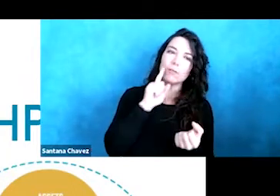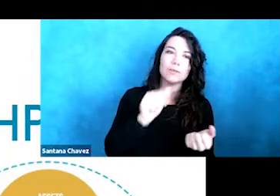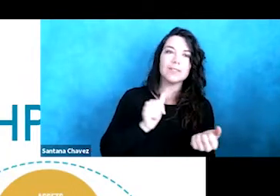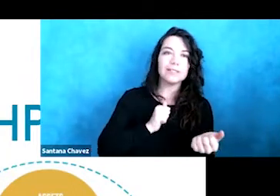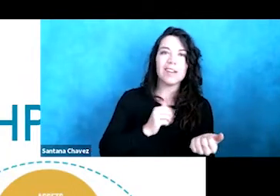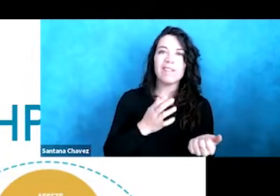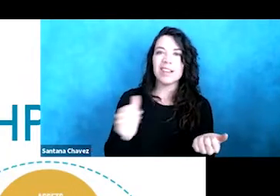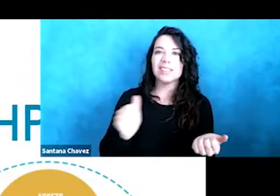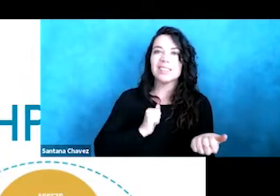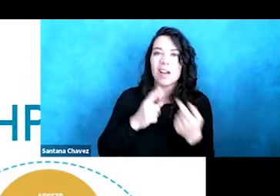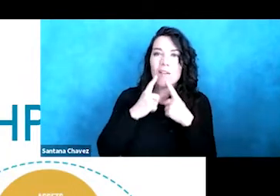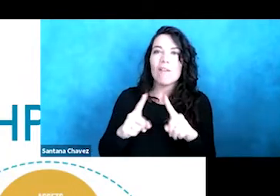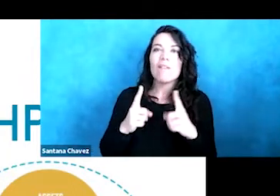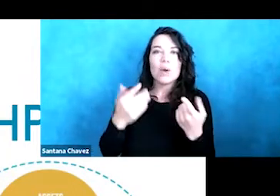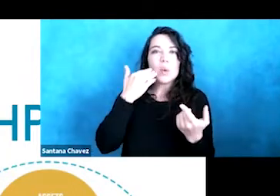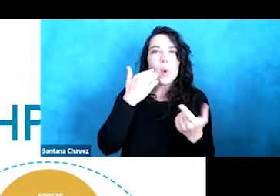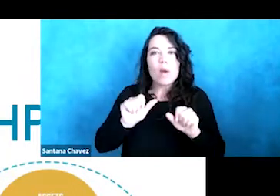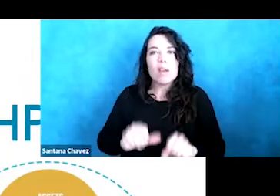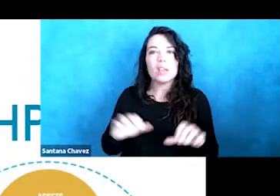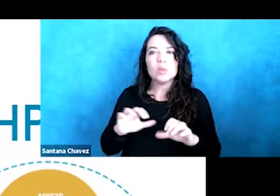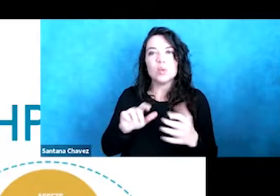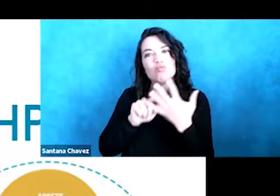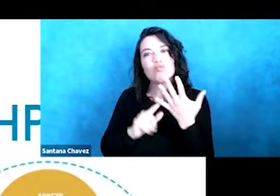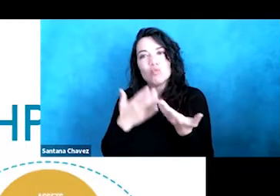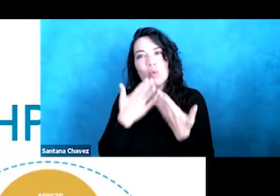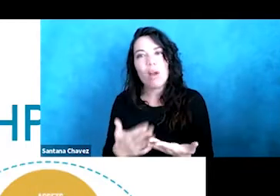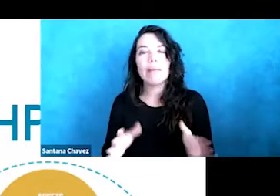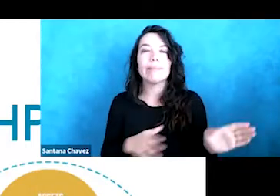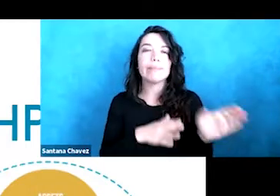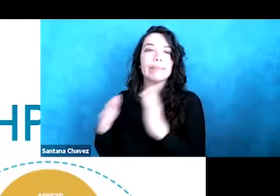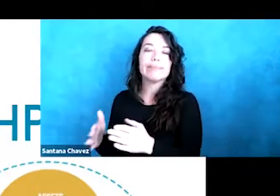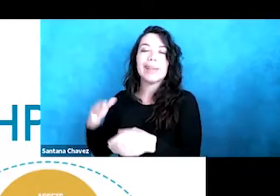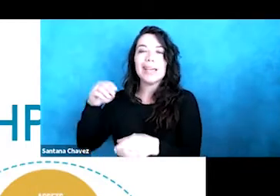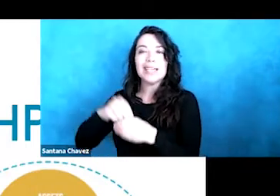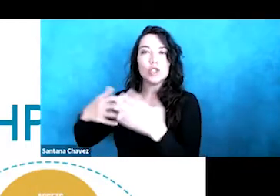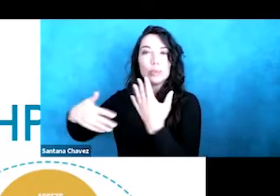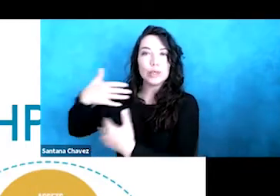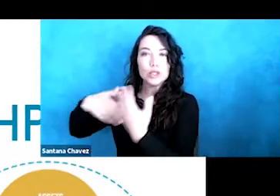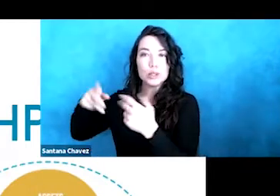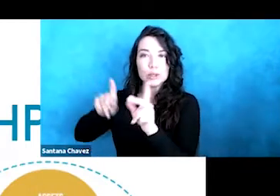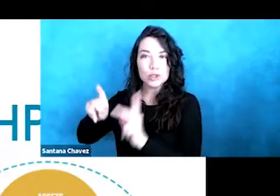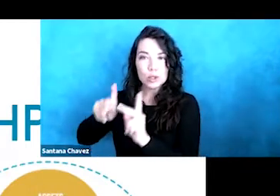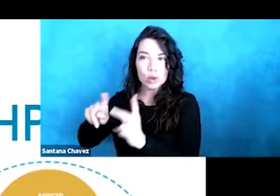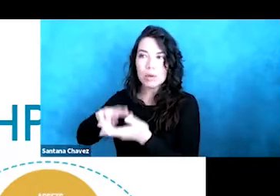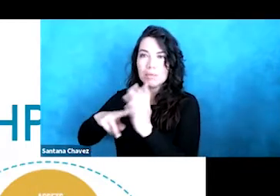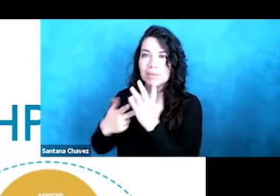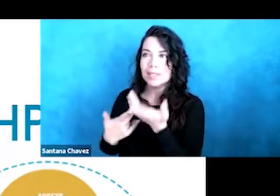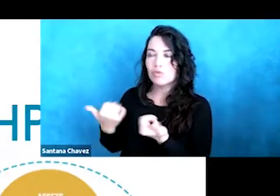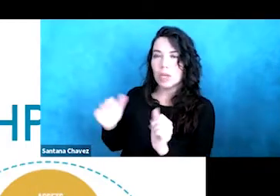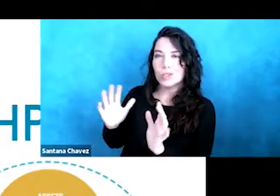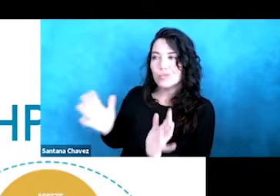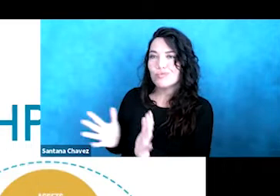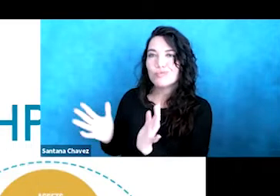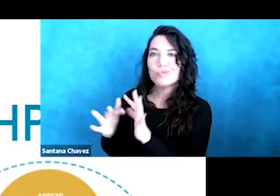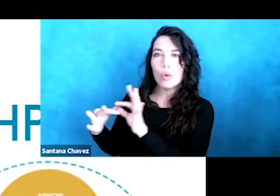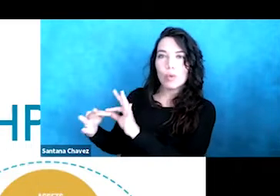or the belief in your ability to do things well. The interpersonal well-being gets at the nurturing relationships and a sense of